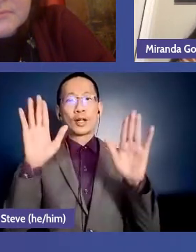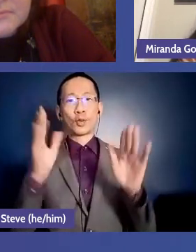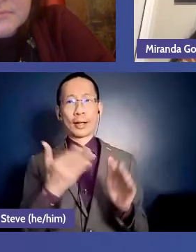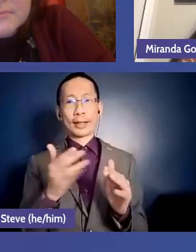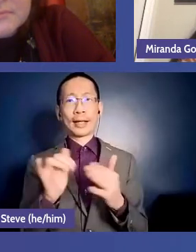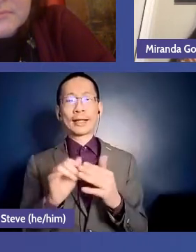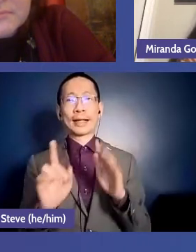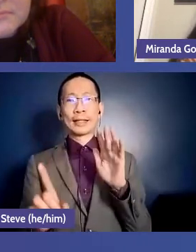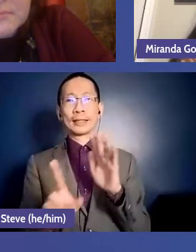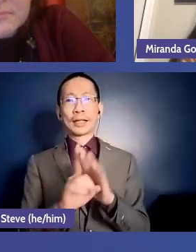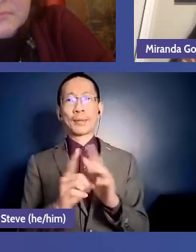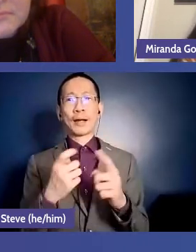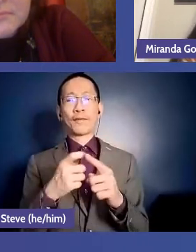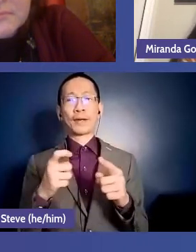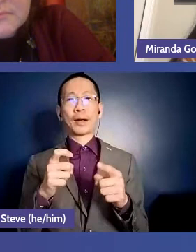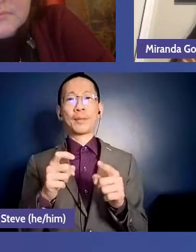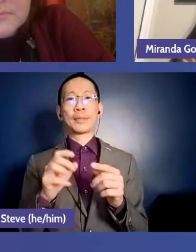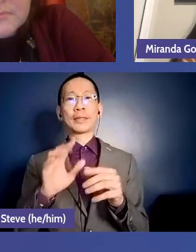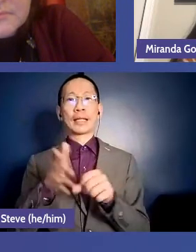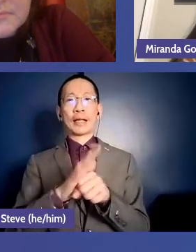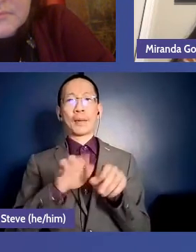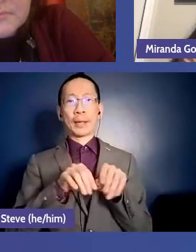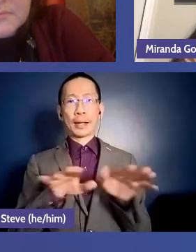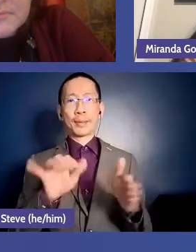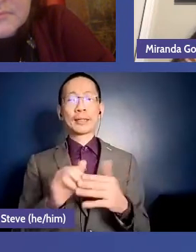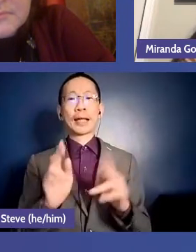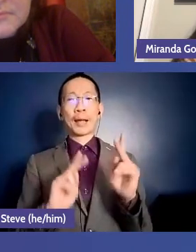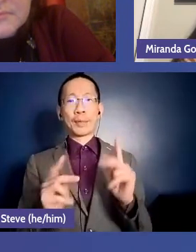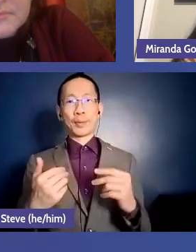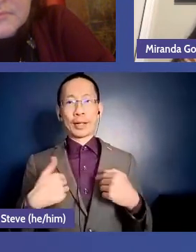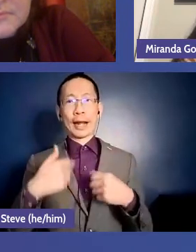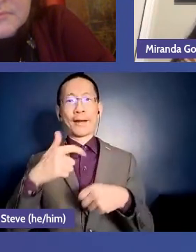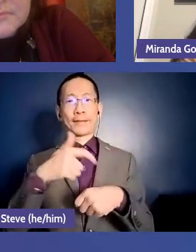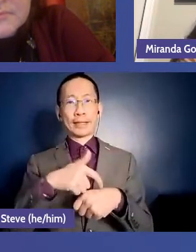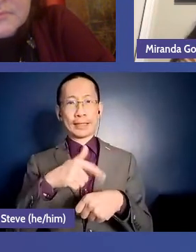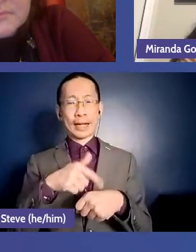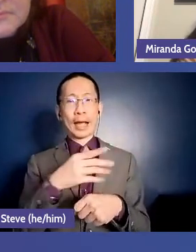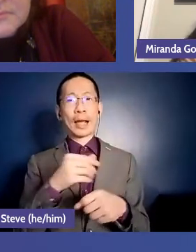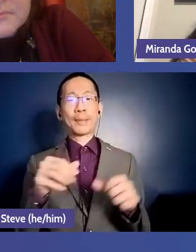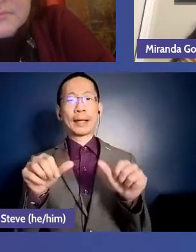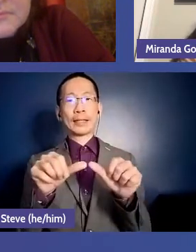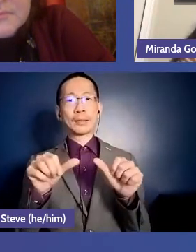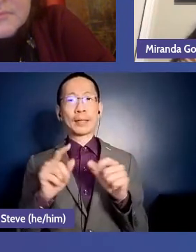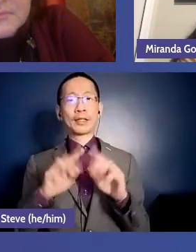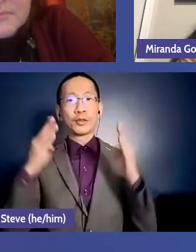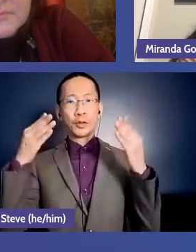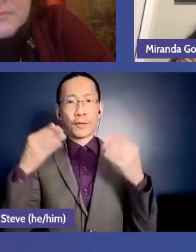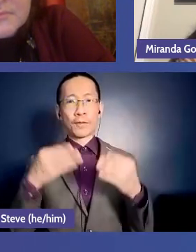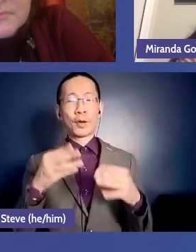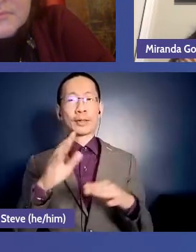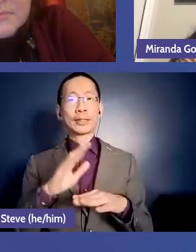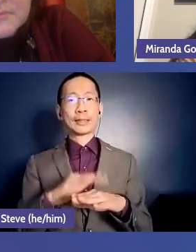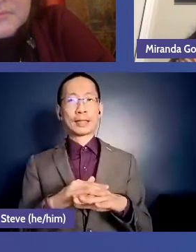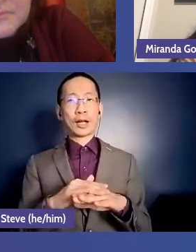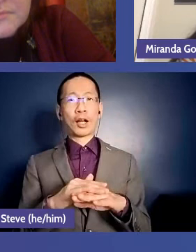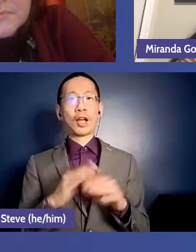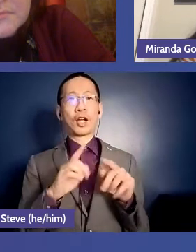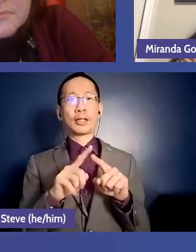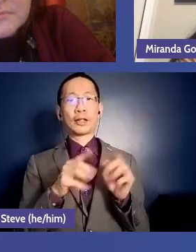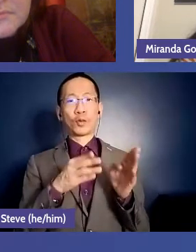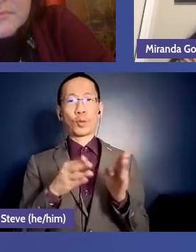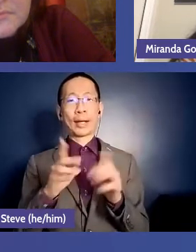has come out of the pandemic is that folks have the time and space to kind of focus on ways